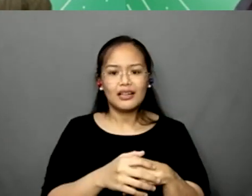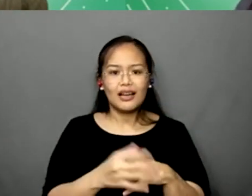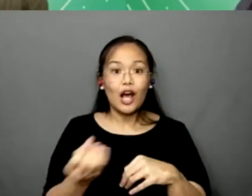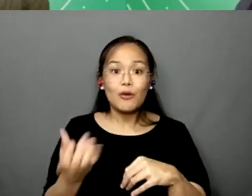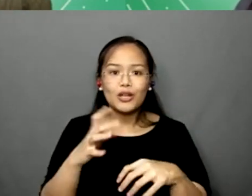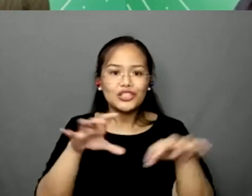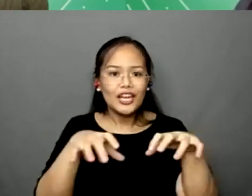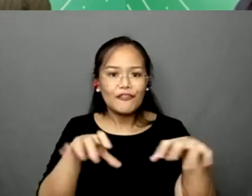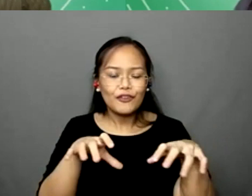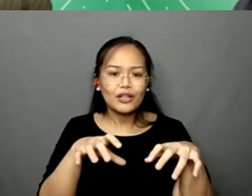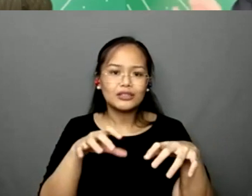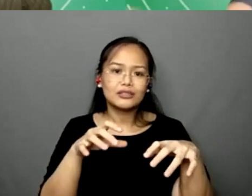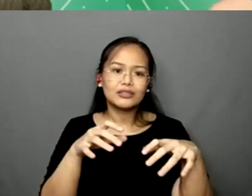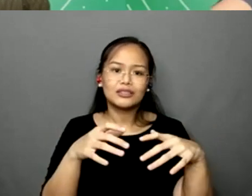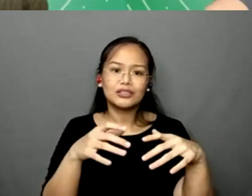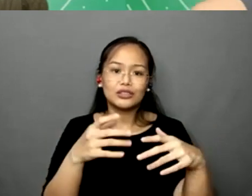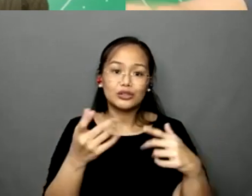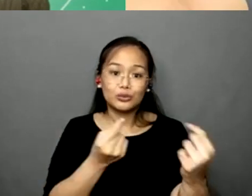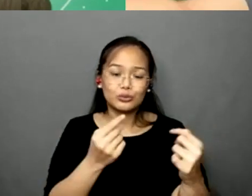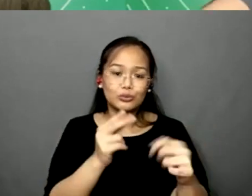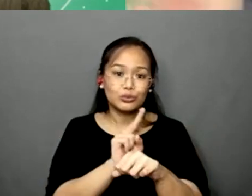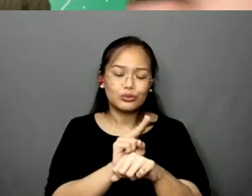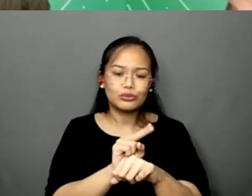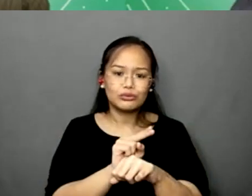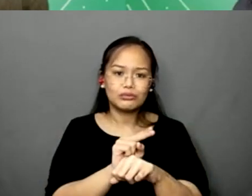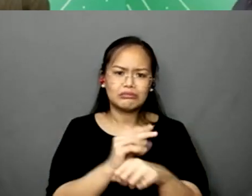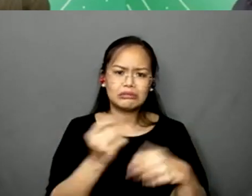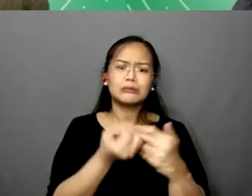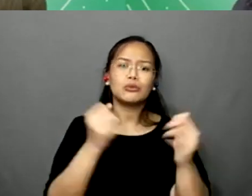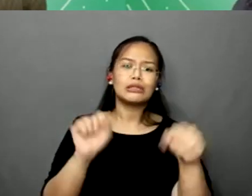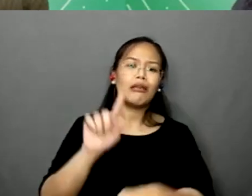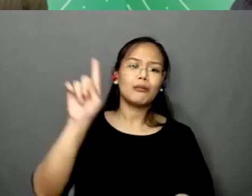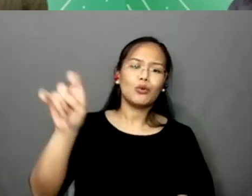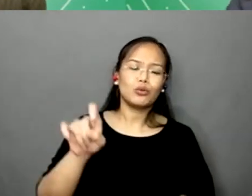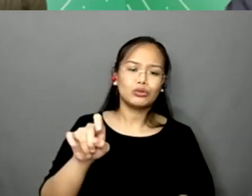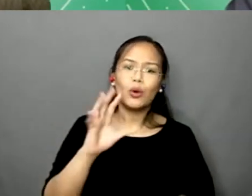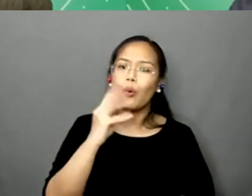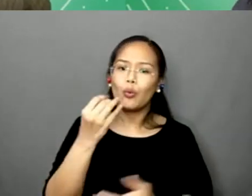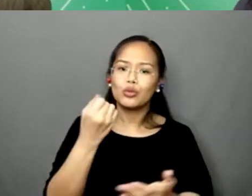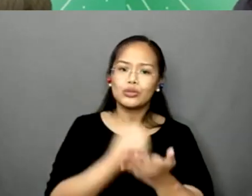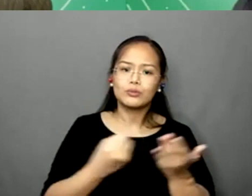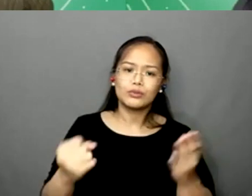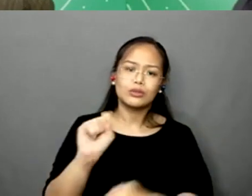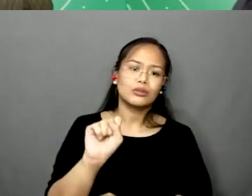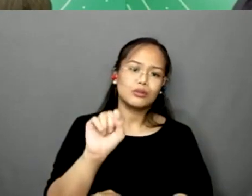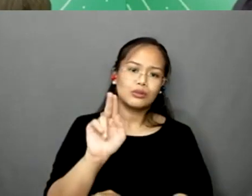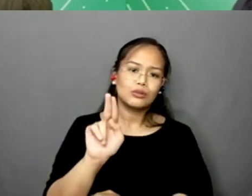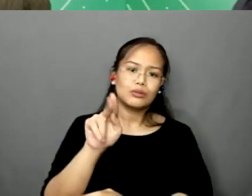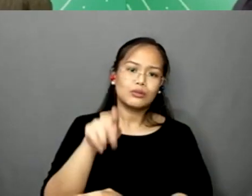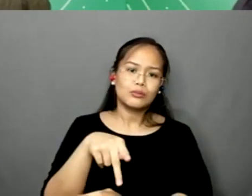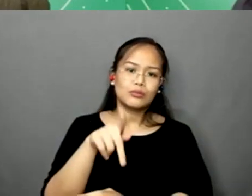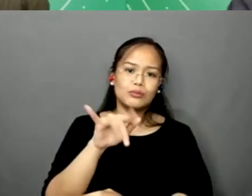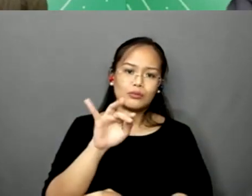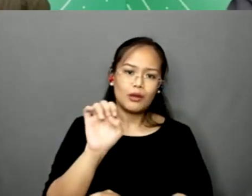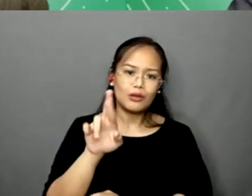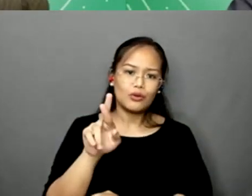supplier. Asking questions is one of the best ways to find out directly. I would say even certification in certain ways can't